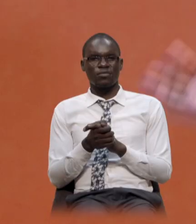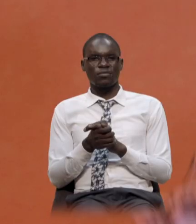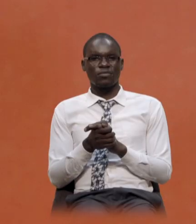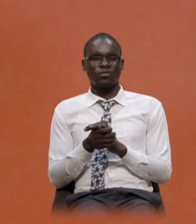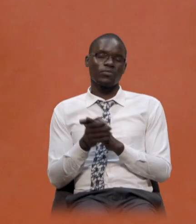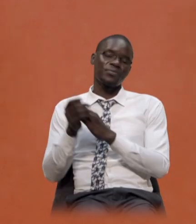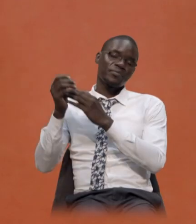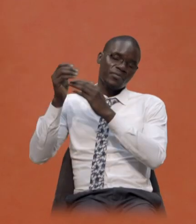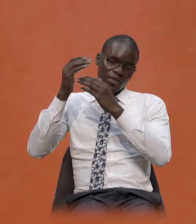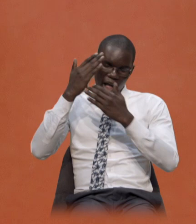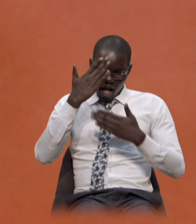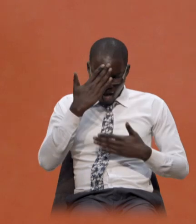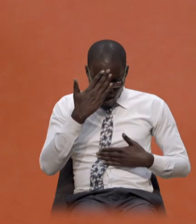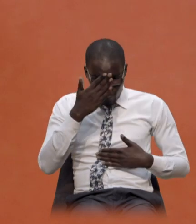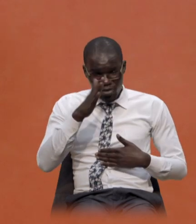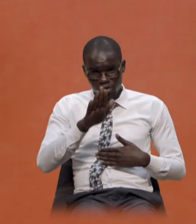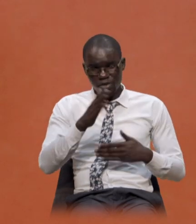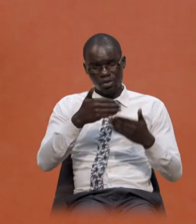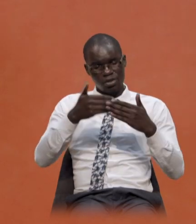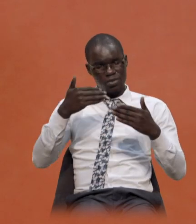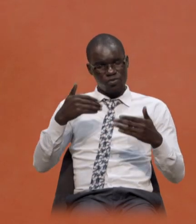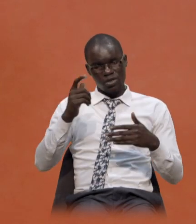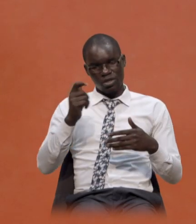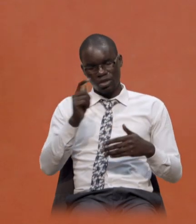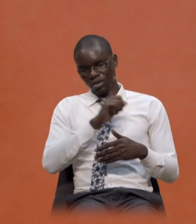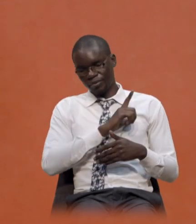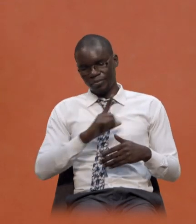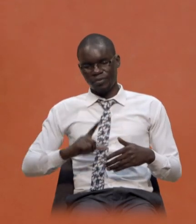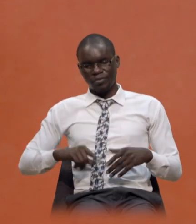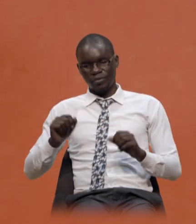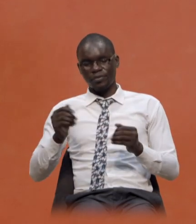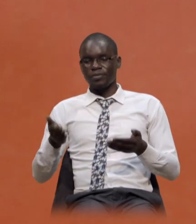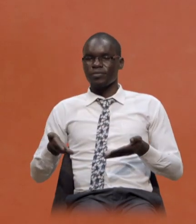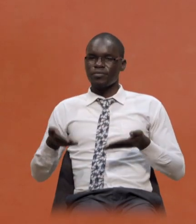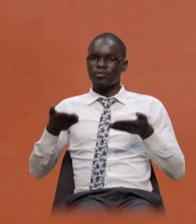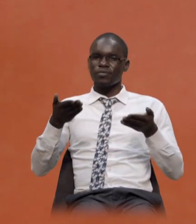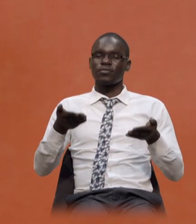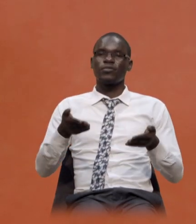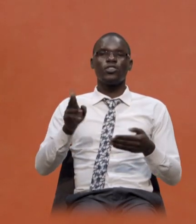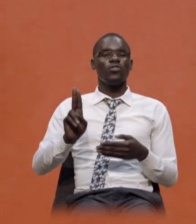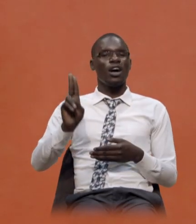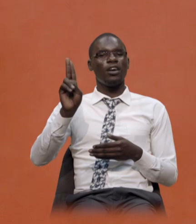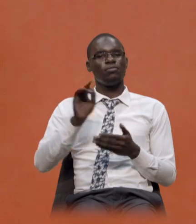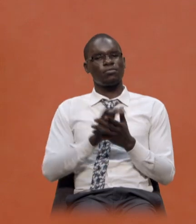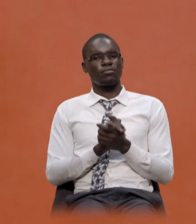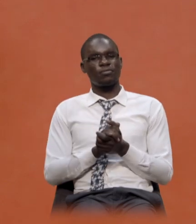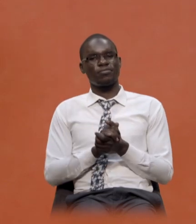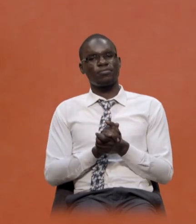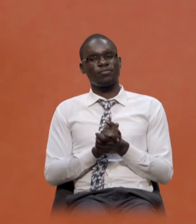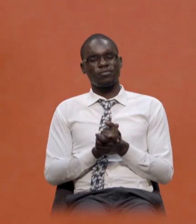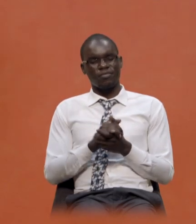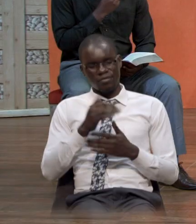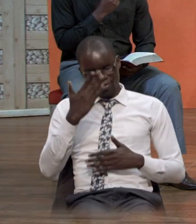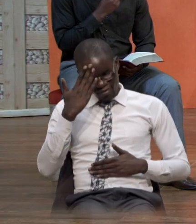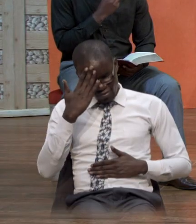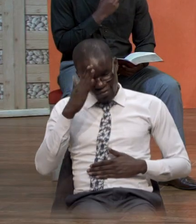Humble yourselves before the Lord, and he will lift you up. Humble yourselves before the